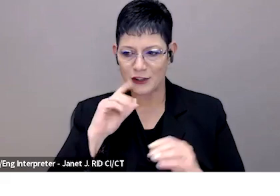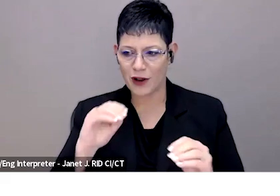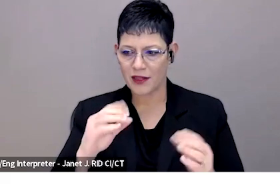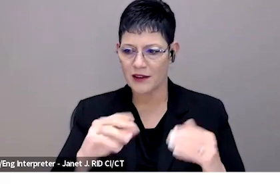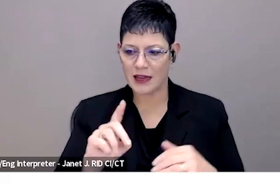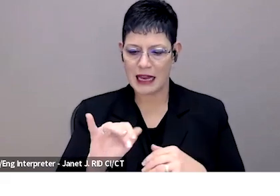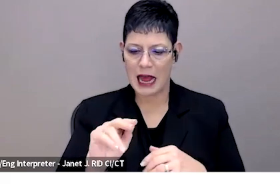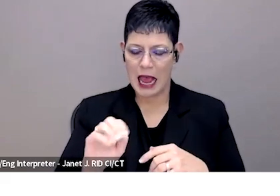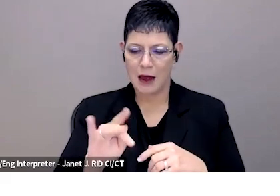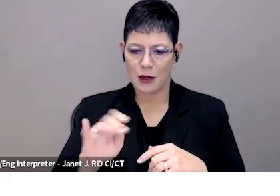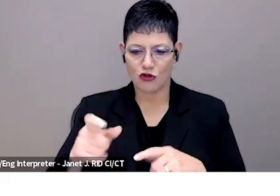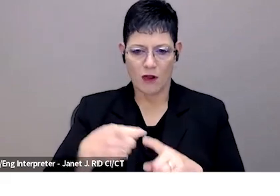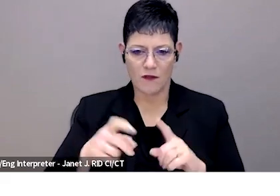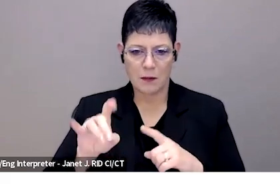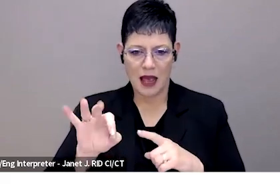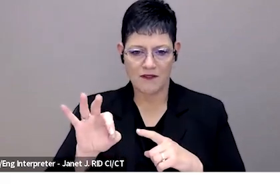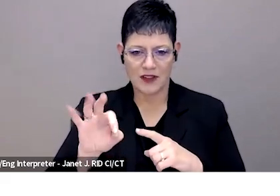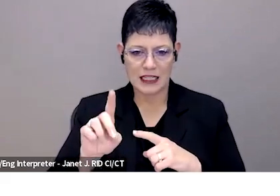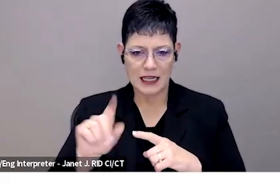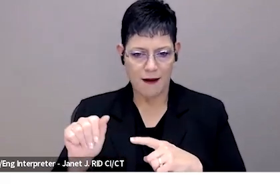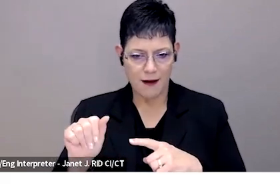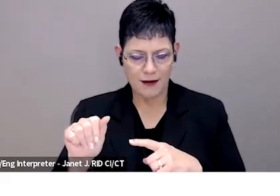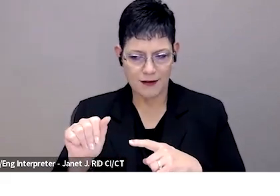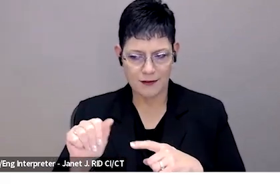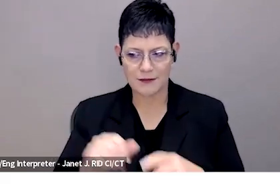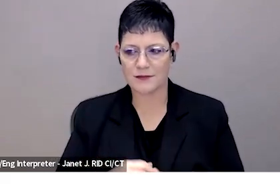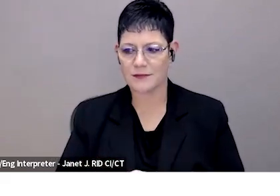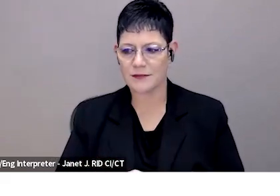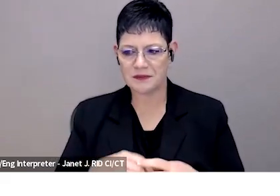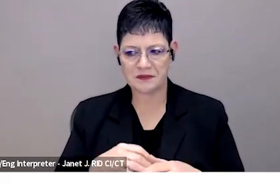Diane Mitchell from the Food and Drug Administration.